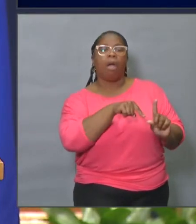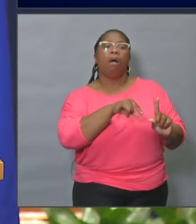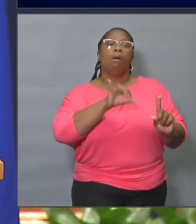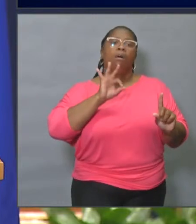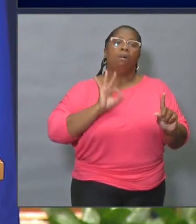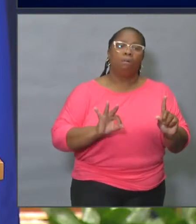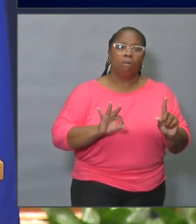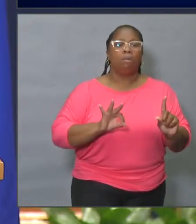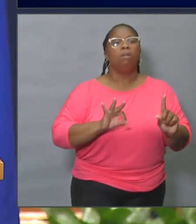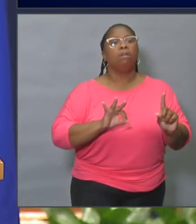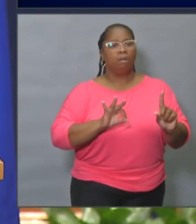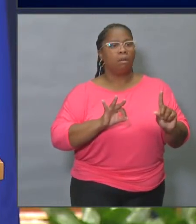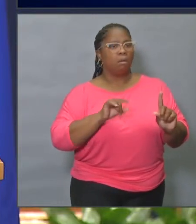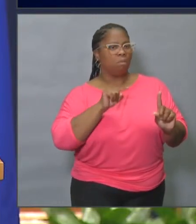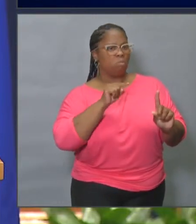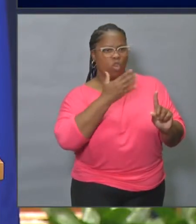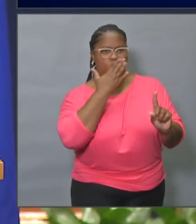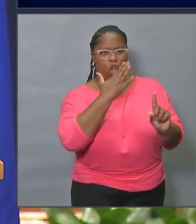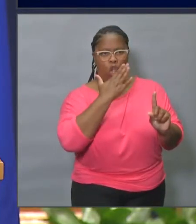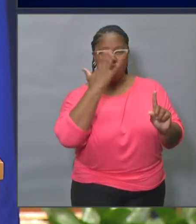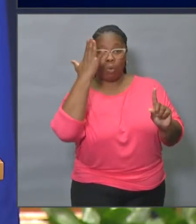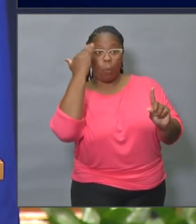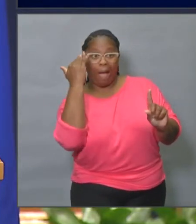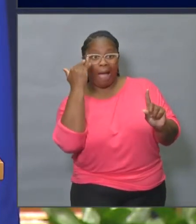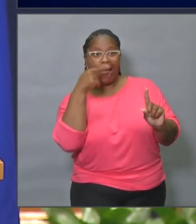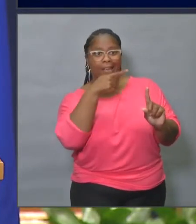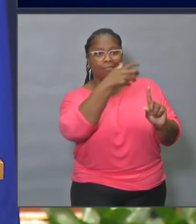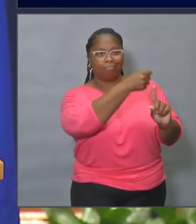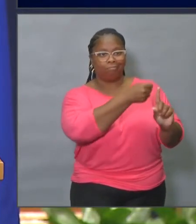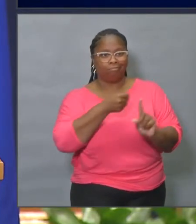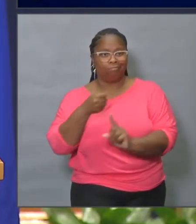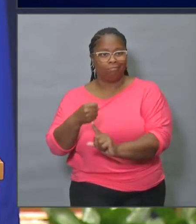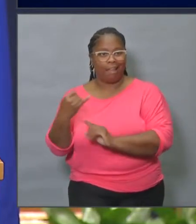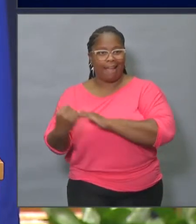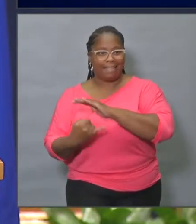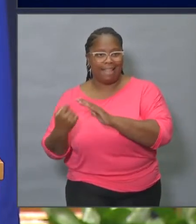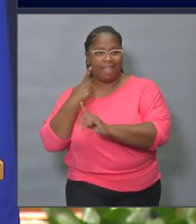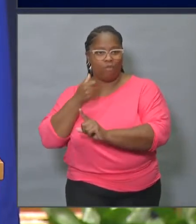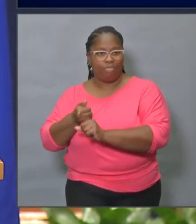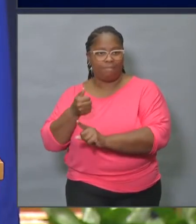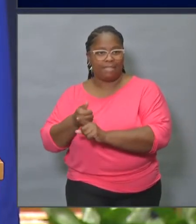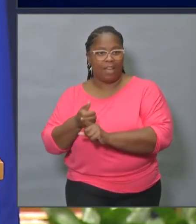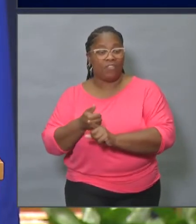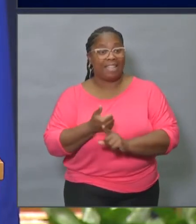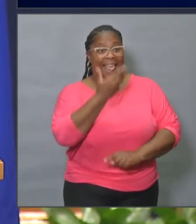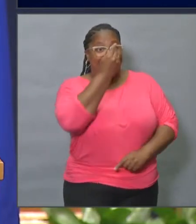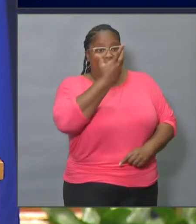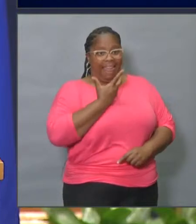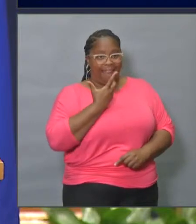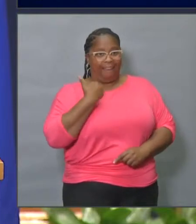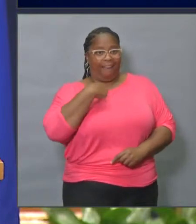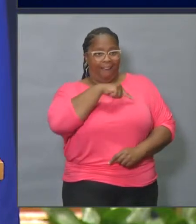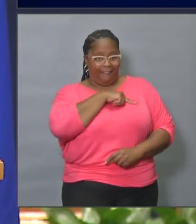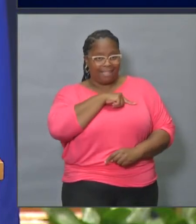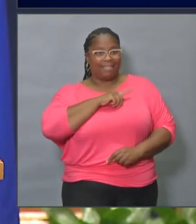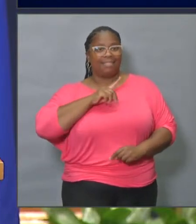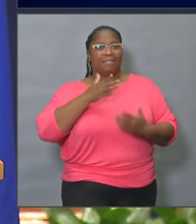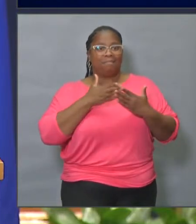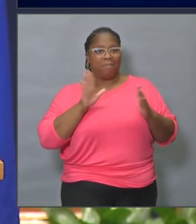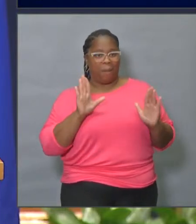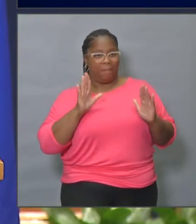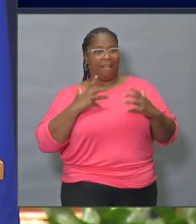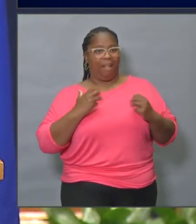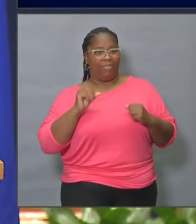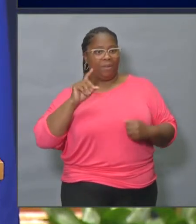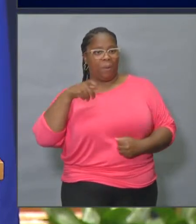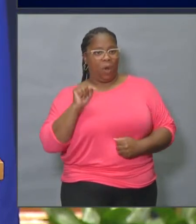know that they need to isolate themselves, and for us to know at the Department of Public Health that we need to contact